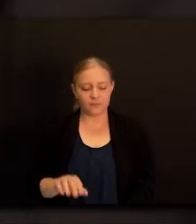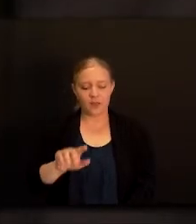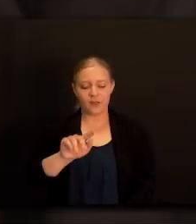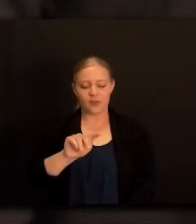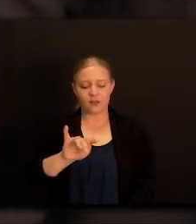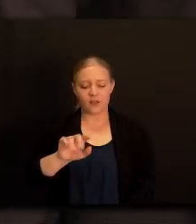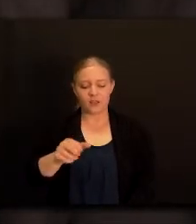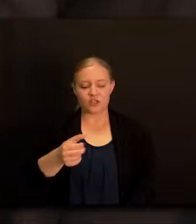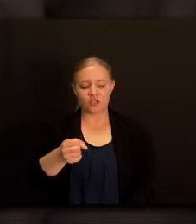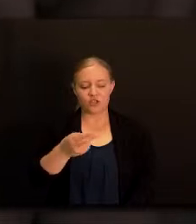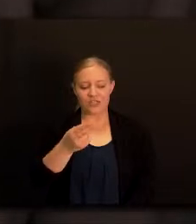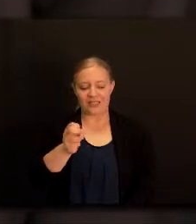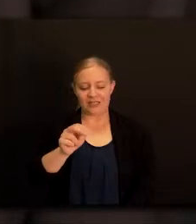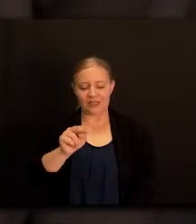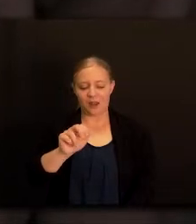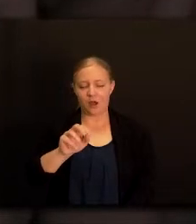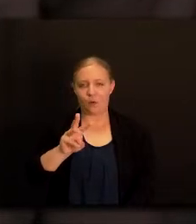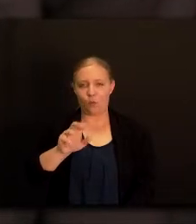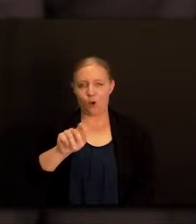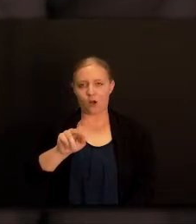Tashina C. Waters.